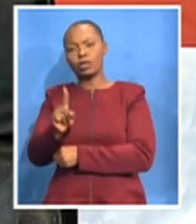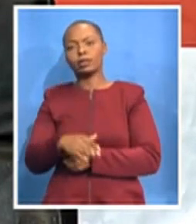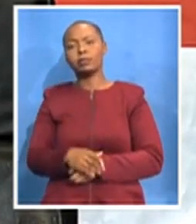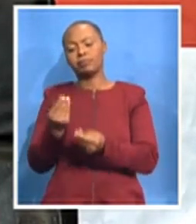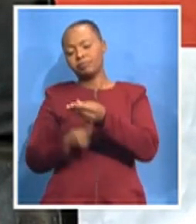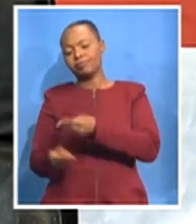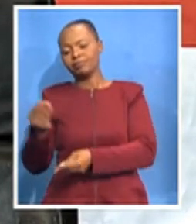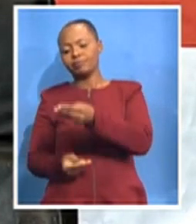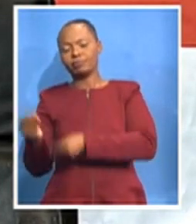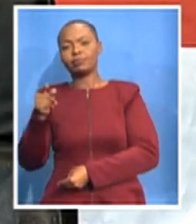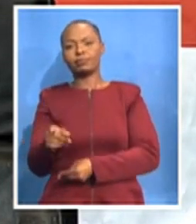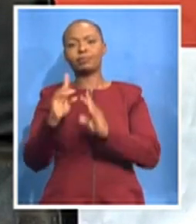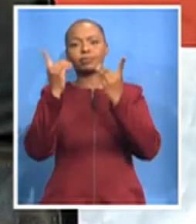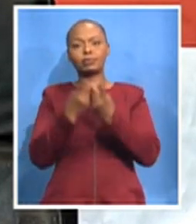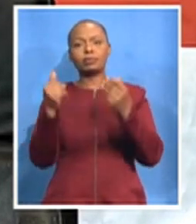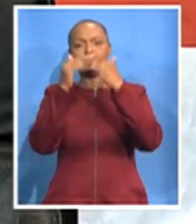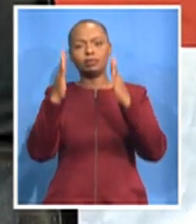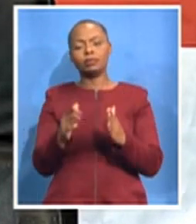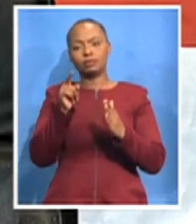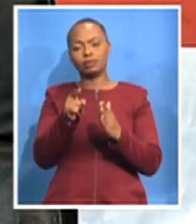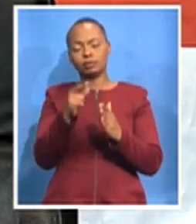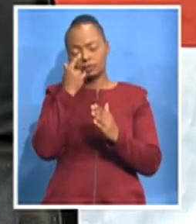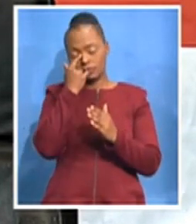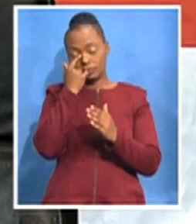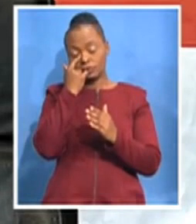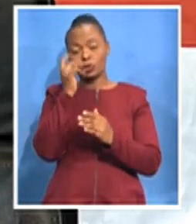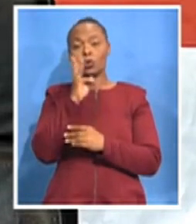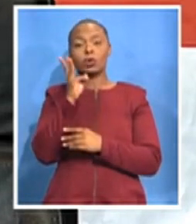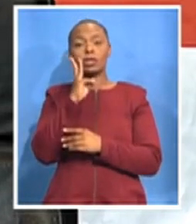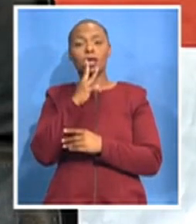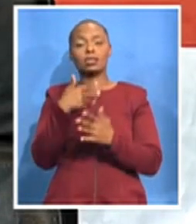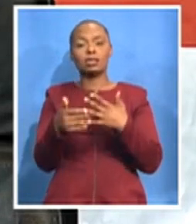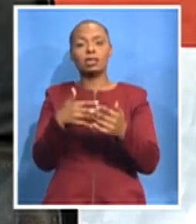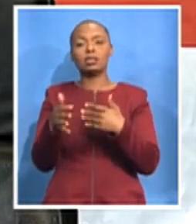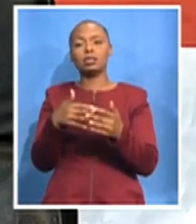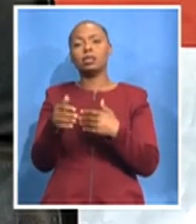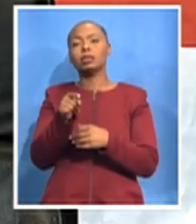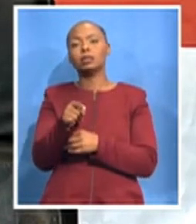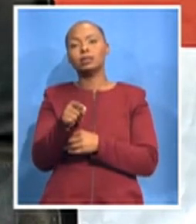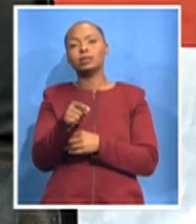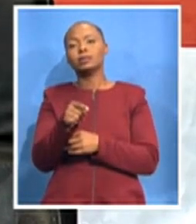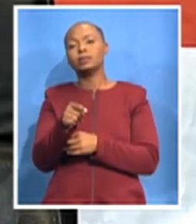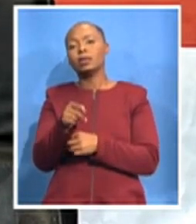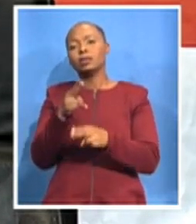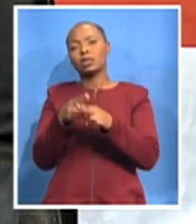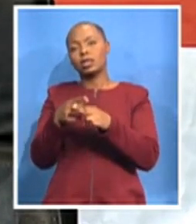Settlement, Water and Sanitation, formerly known as the Department of Water and Sanitation, which